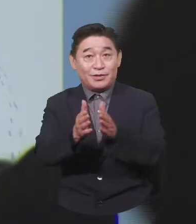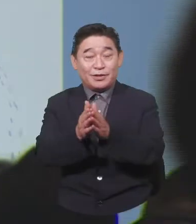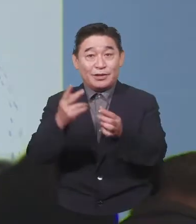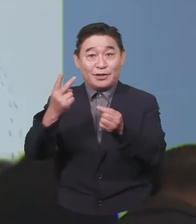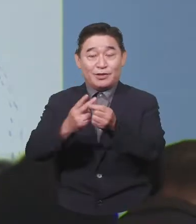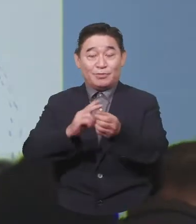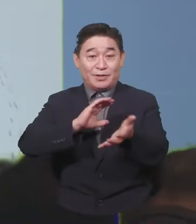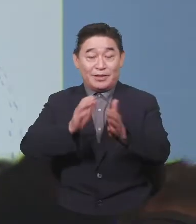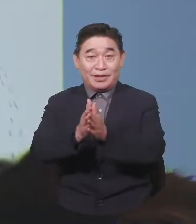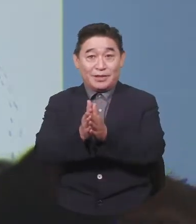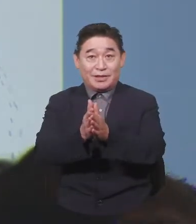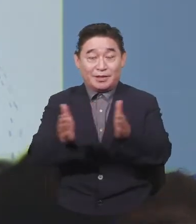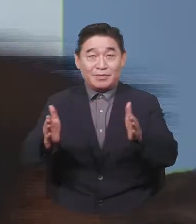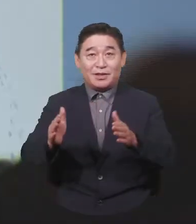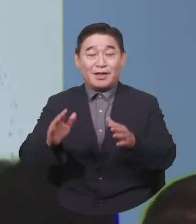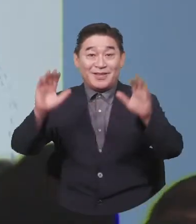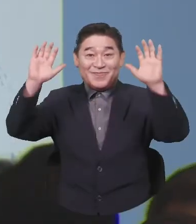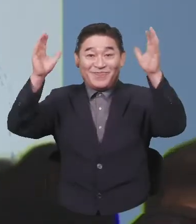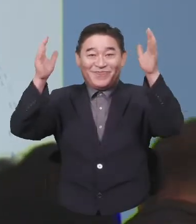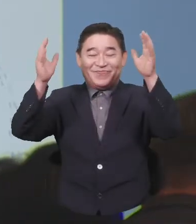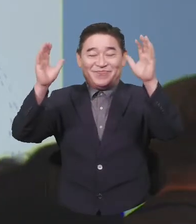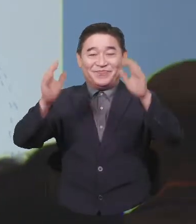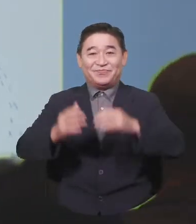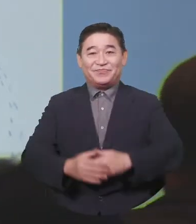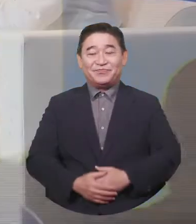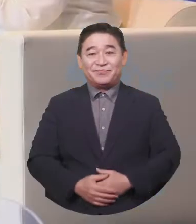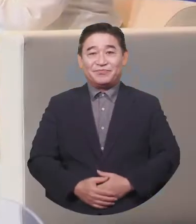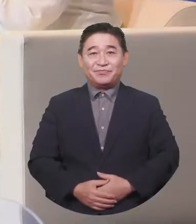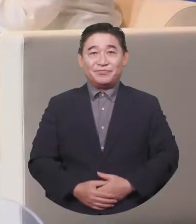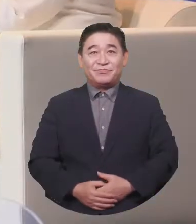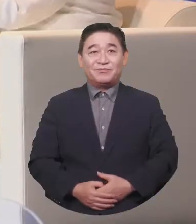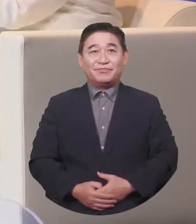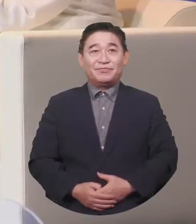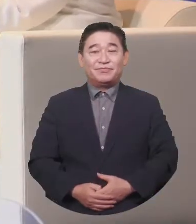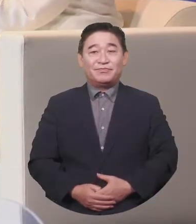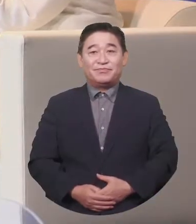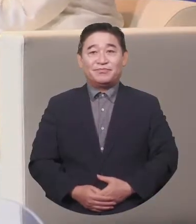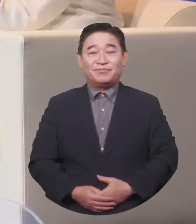Professor Kim with a big round of applause. Oh, thank you.